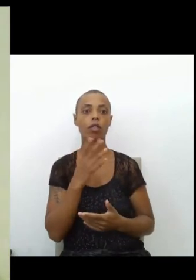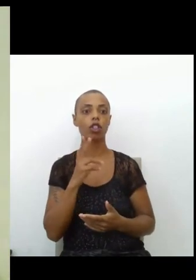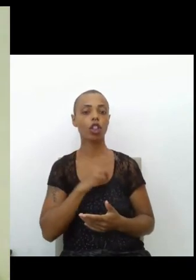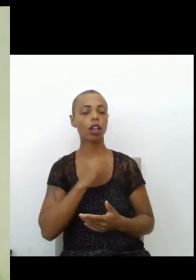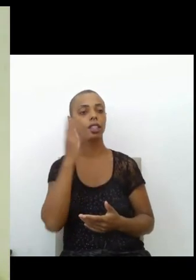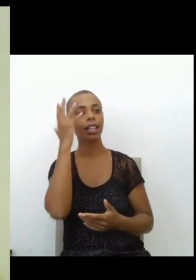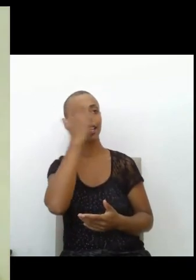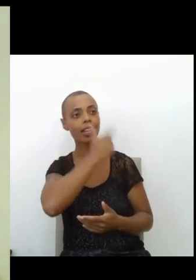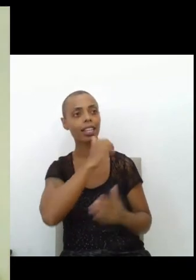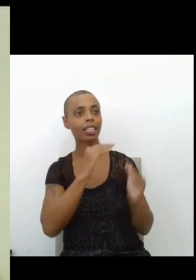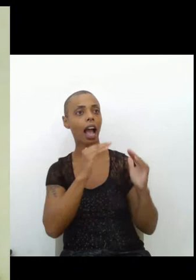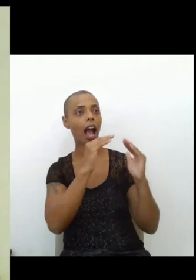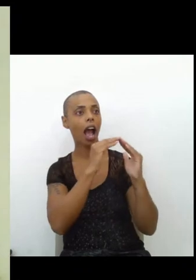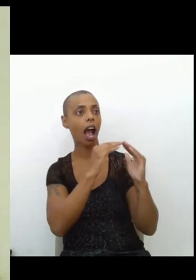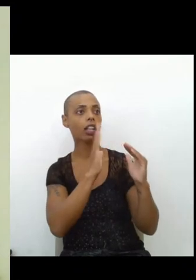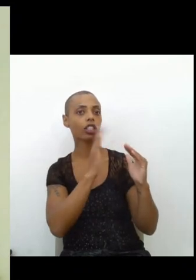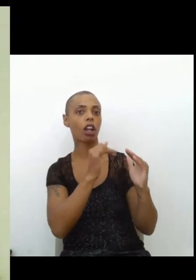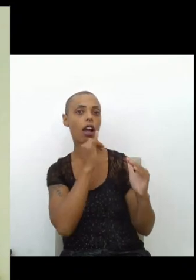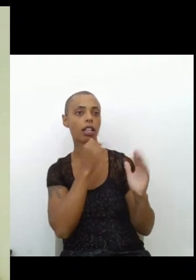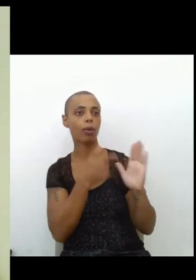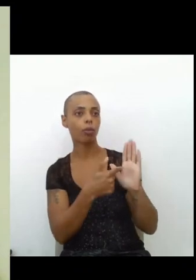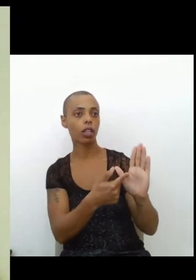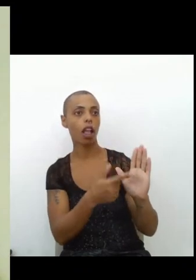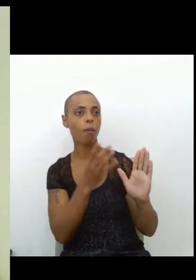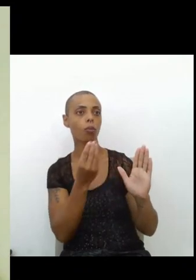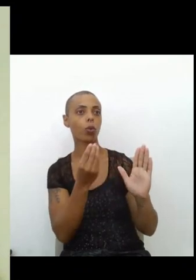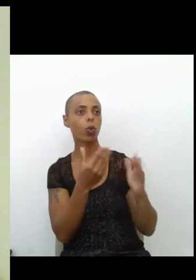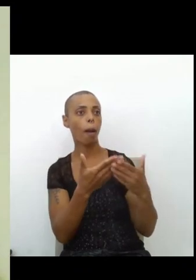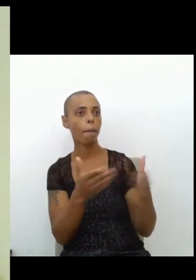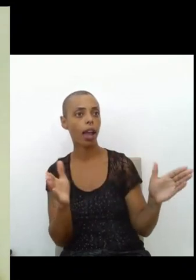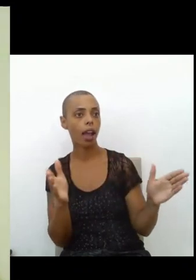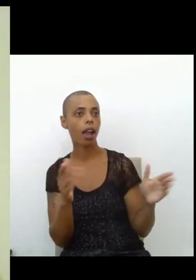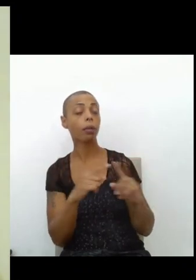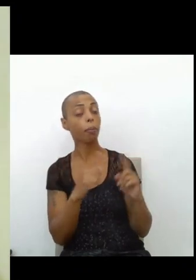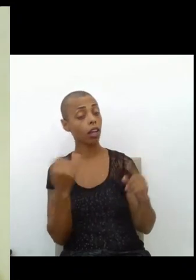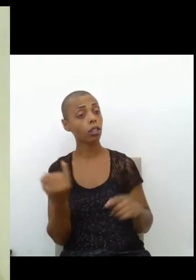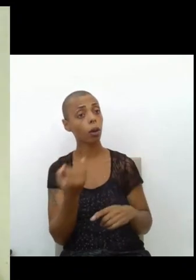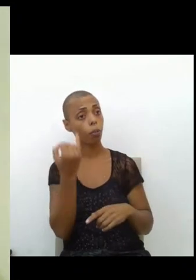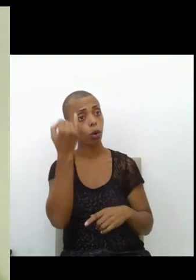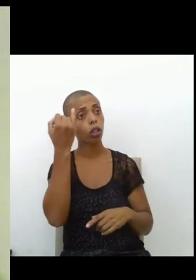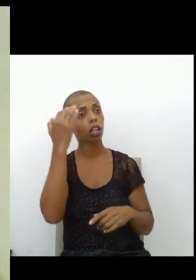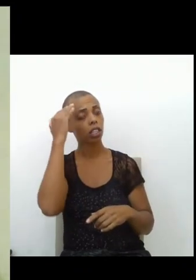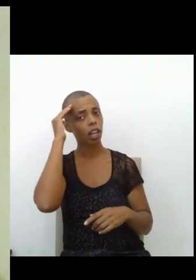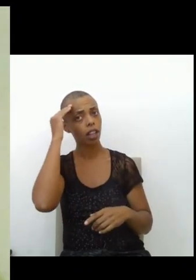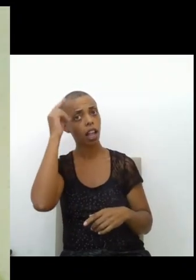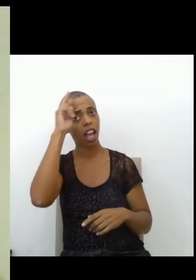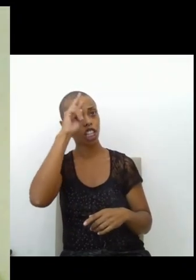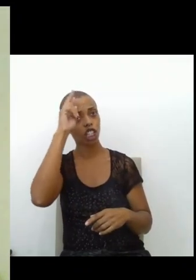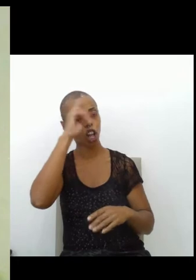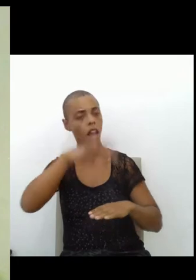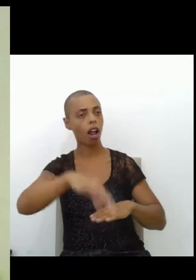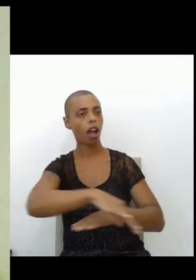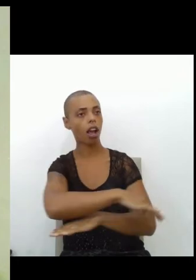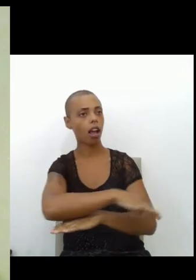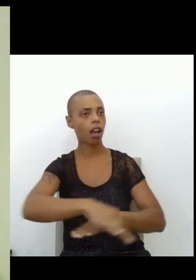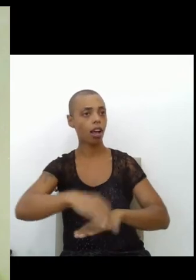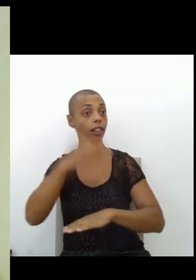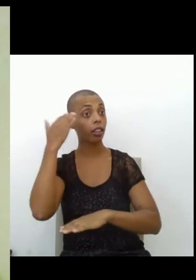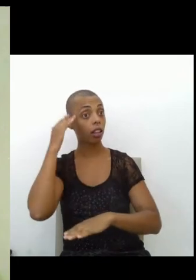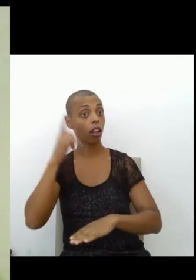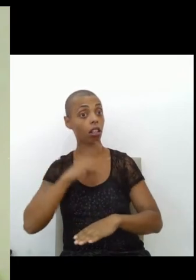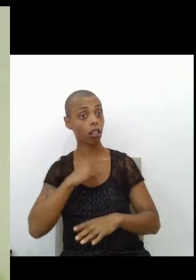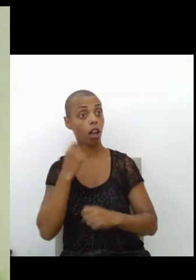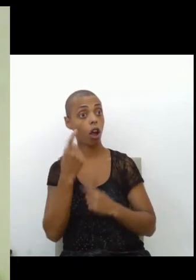have to understand an architecture history that it needed a special client for this so that that